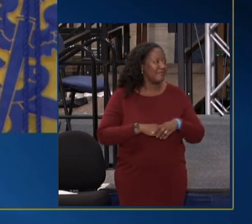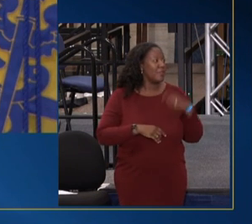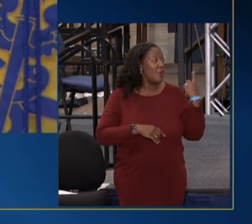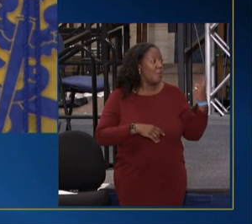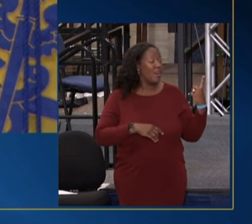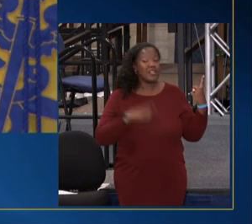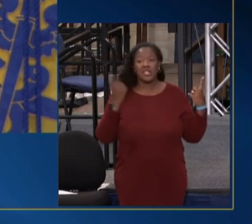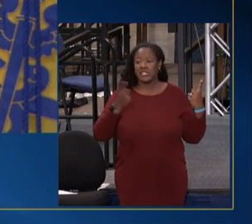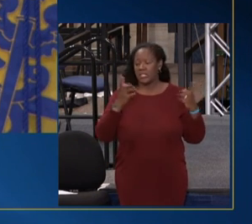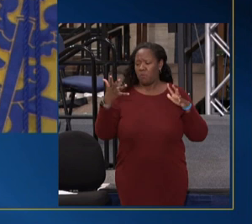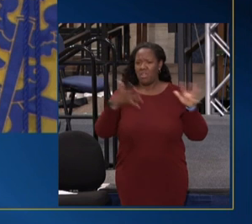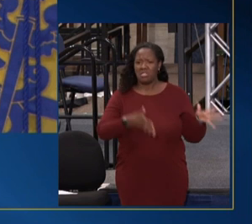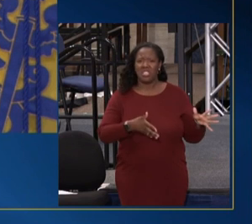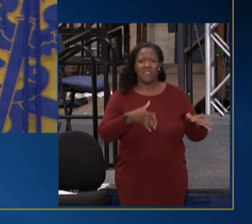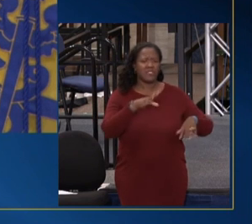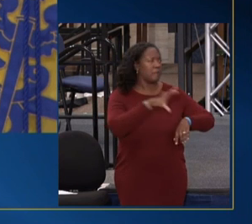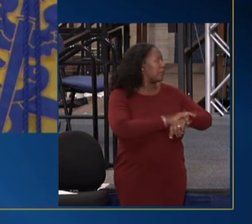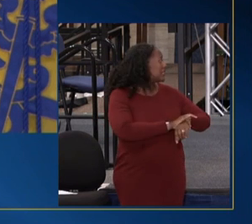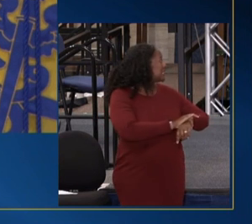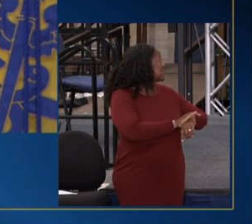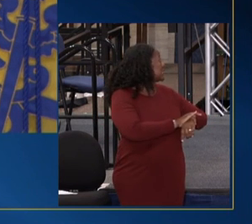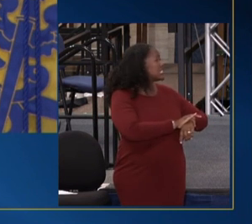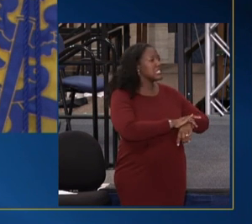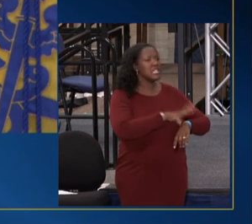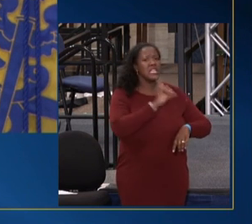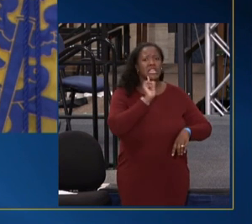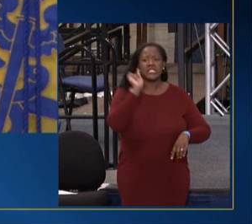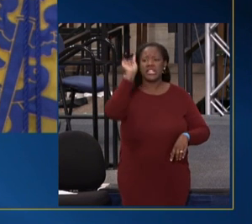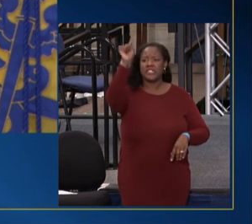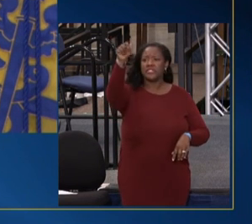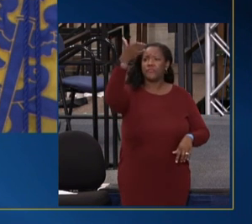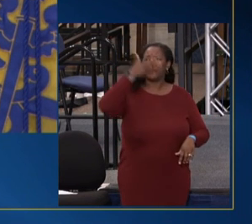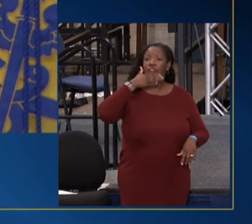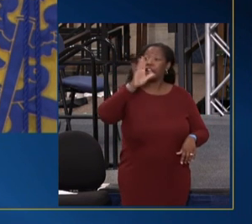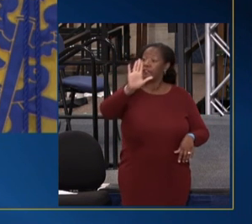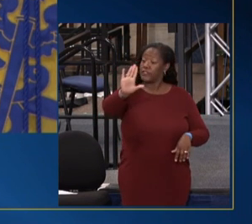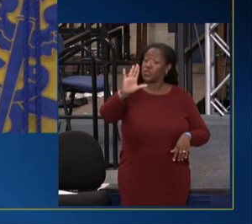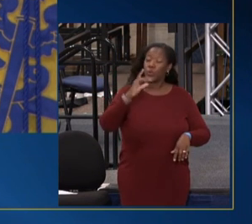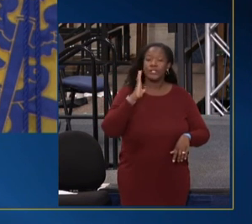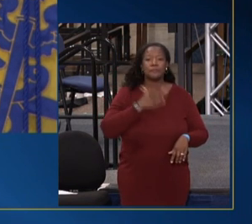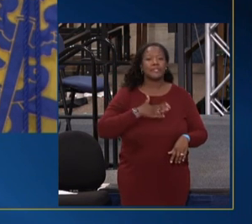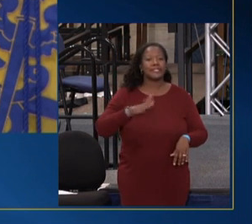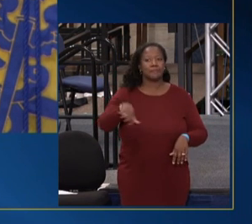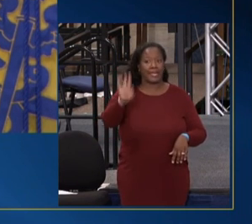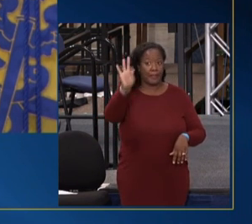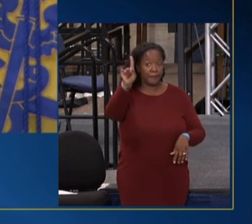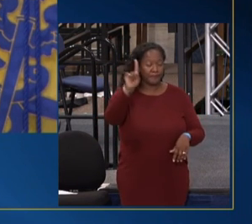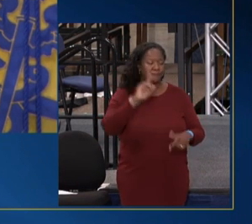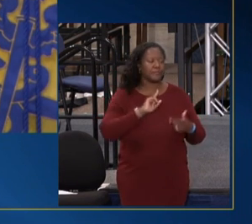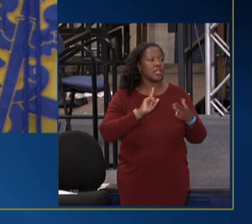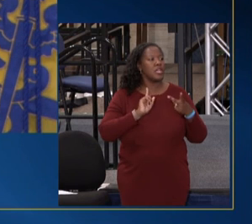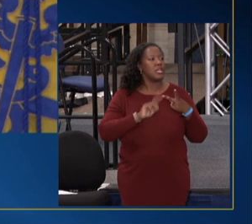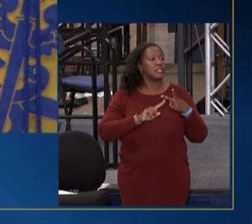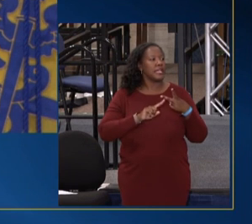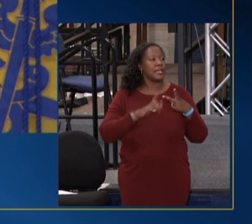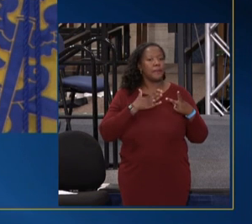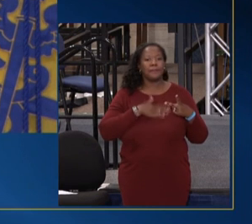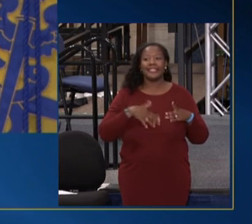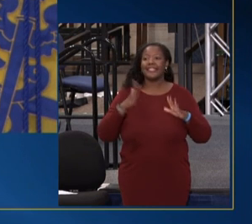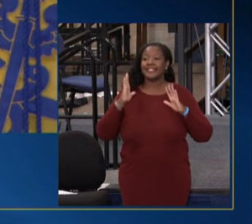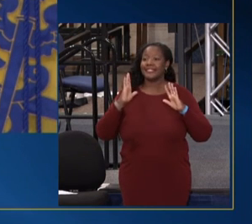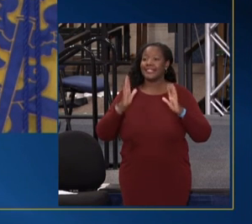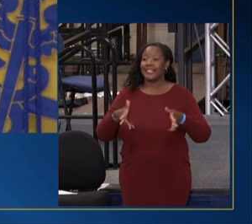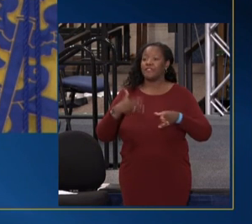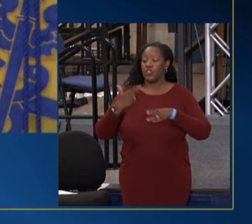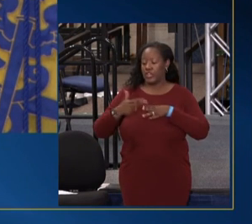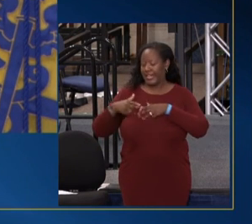someone left their bracelet here. The bracelet is out in the front. If it is yours, please claim it. Two, please leave your name tags